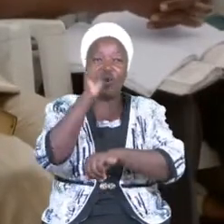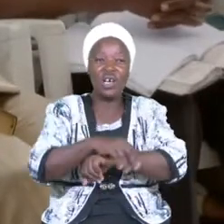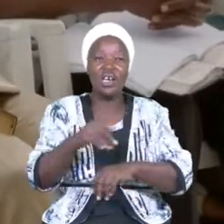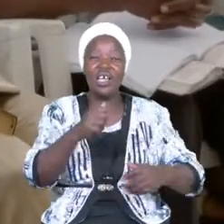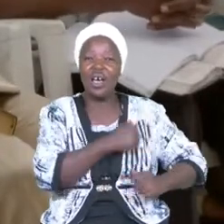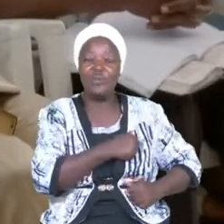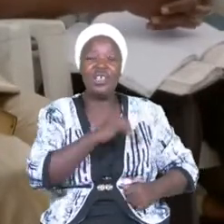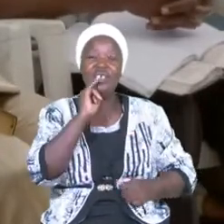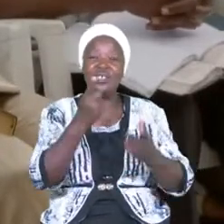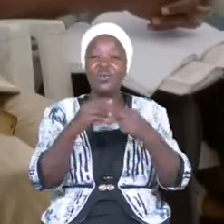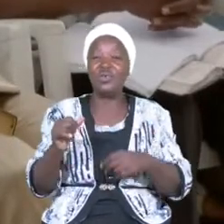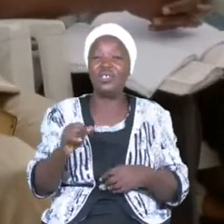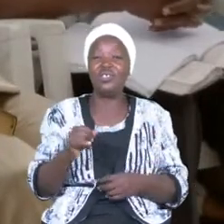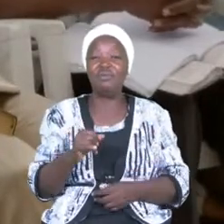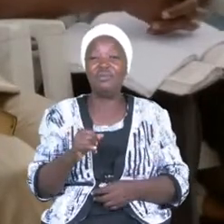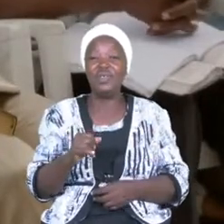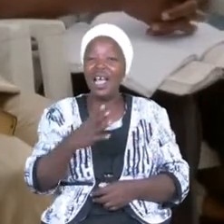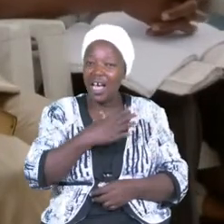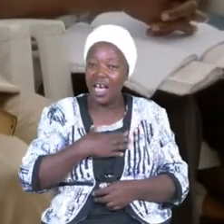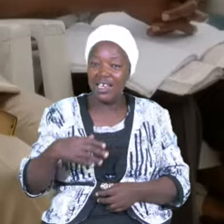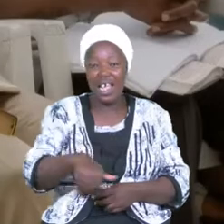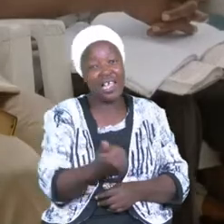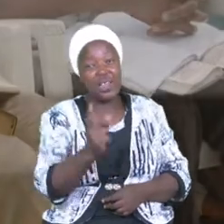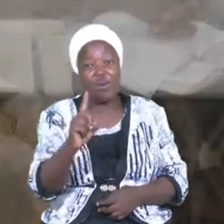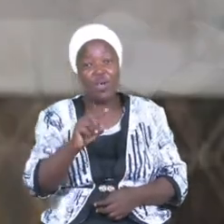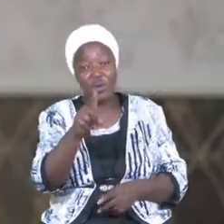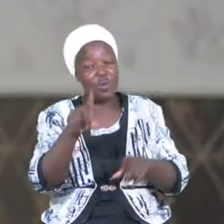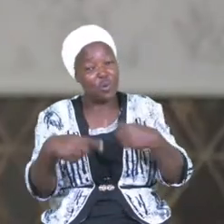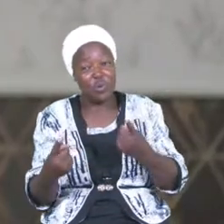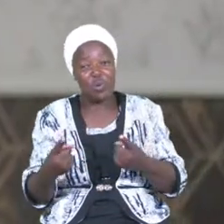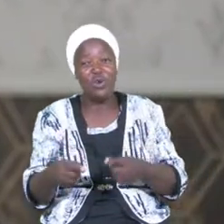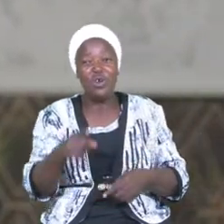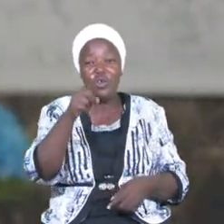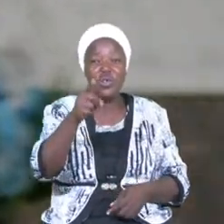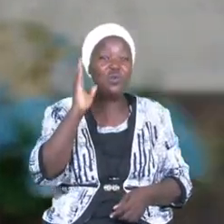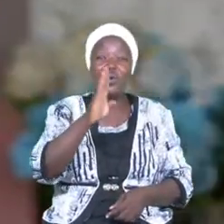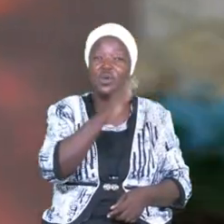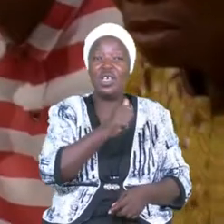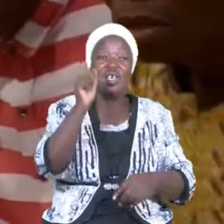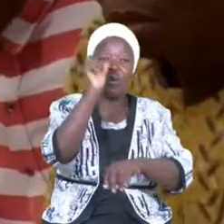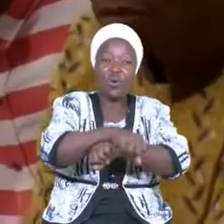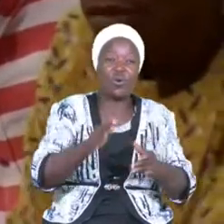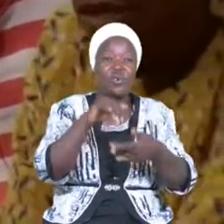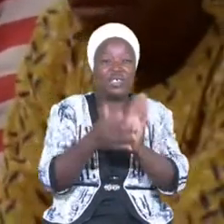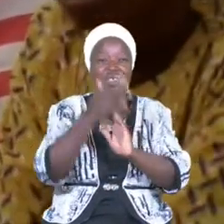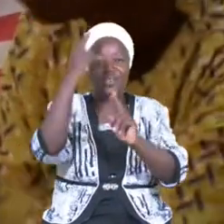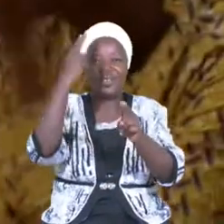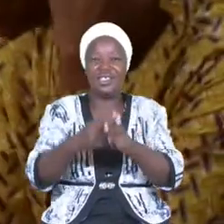is coming. And anywhere you go, you'll be a conqueror in Jesus'